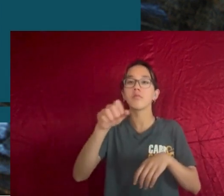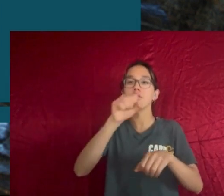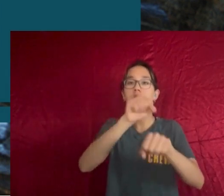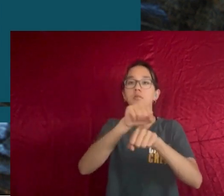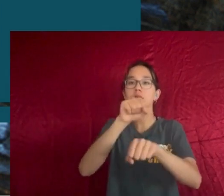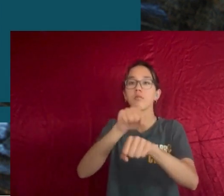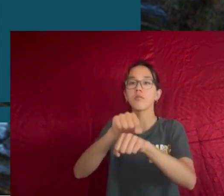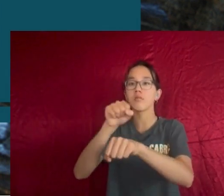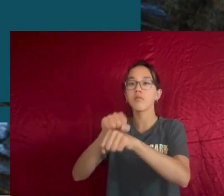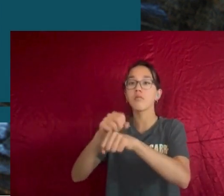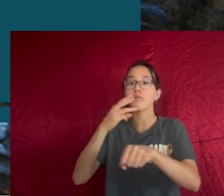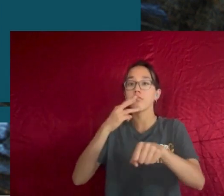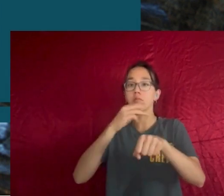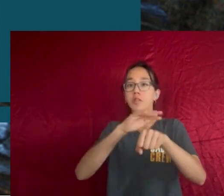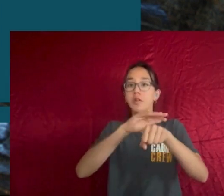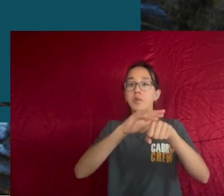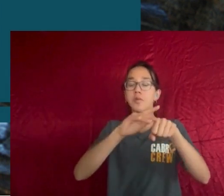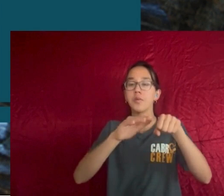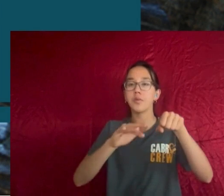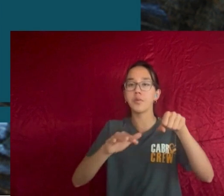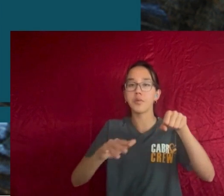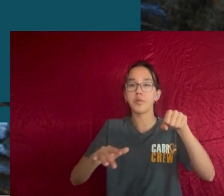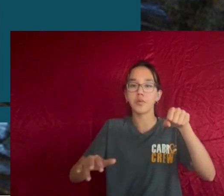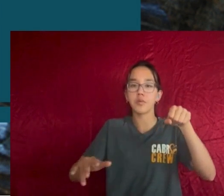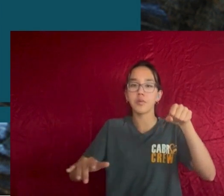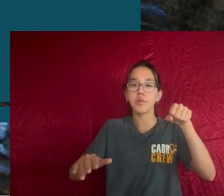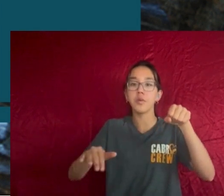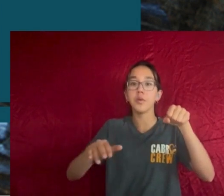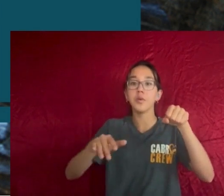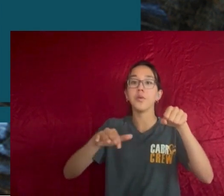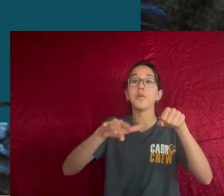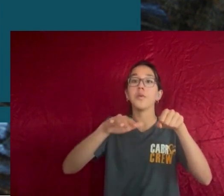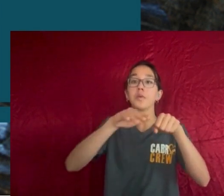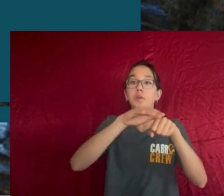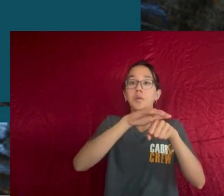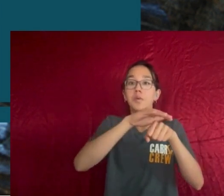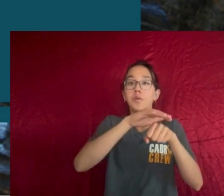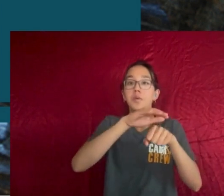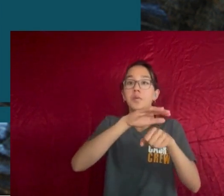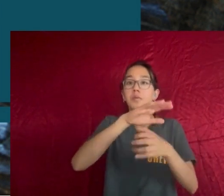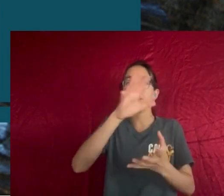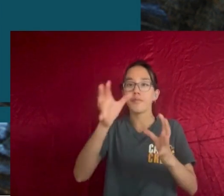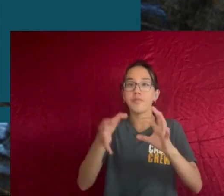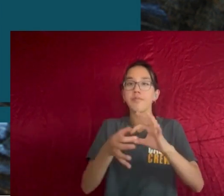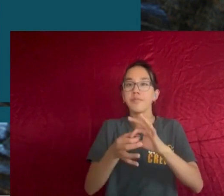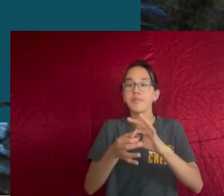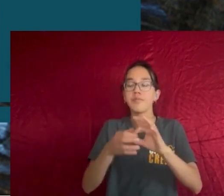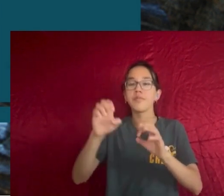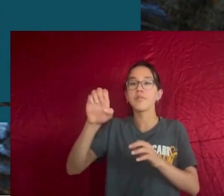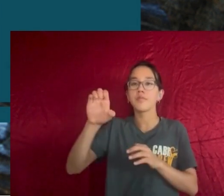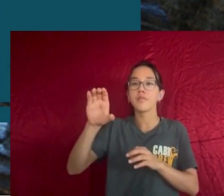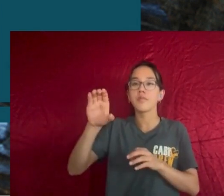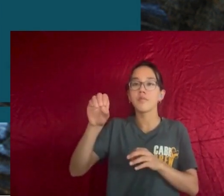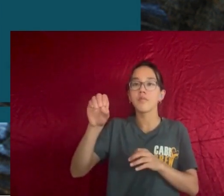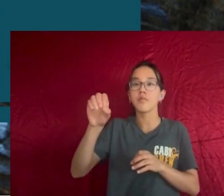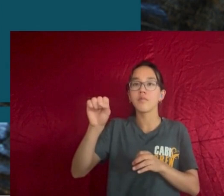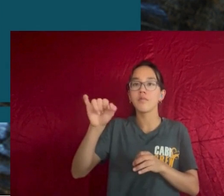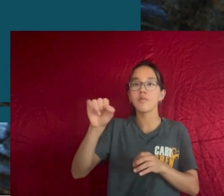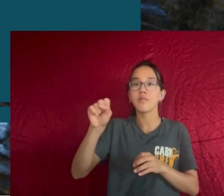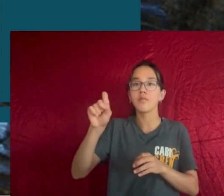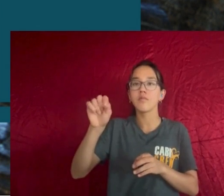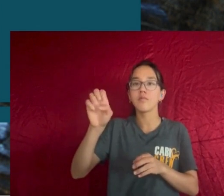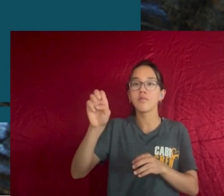the Rocky Intertidal Ecosystem, but you might know it as